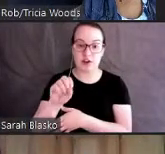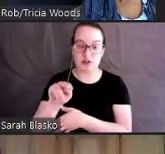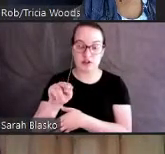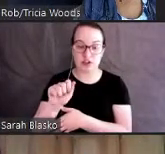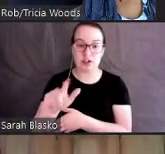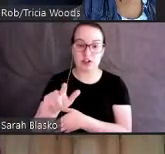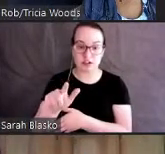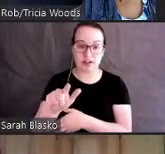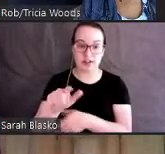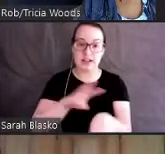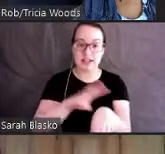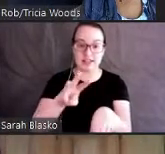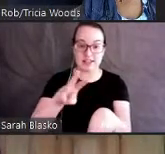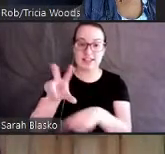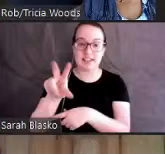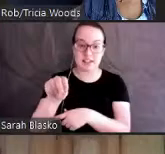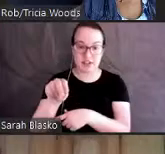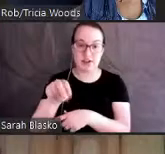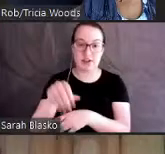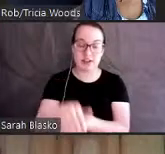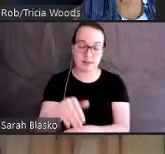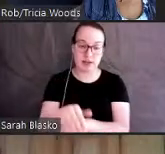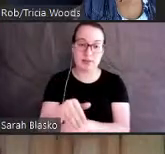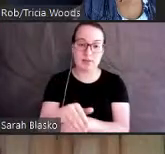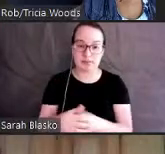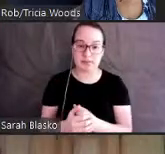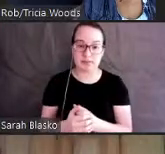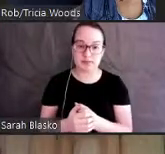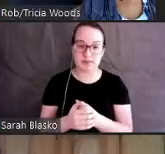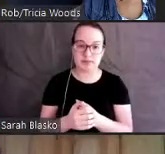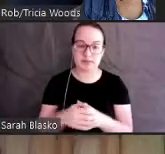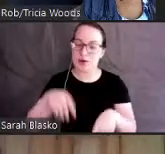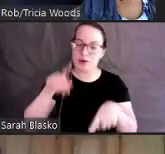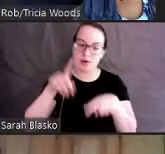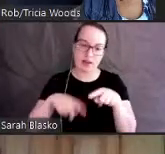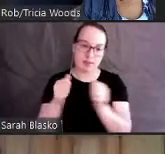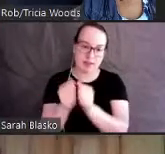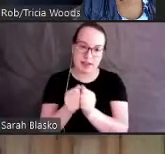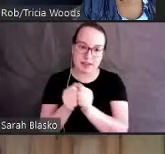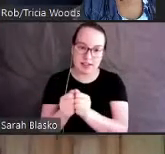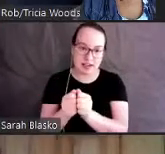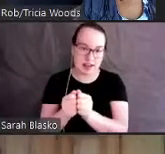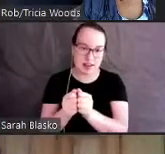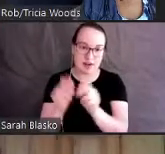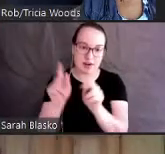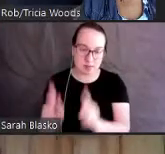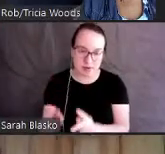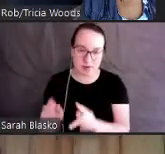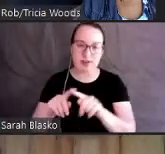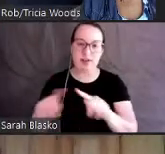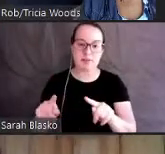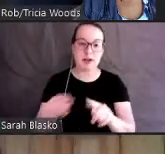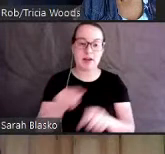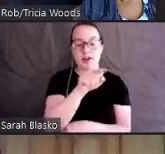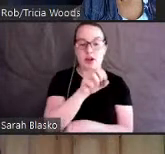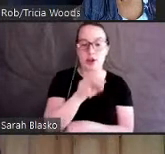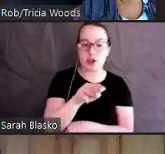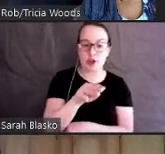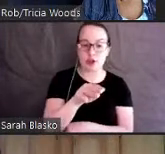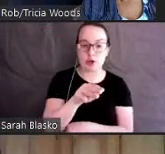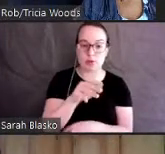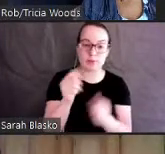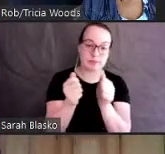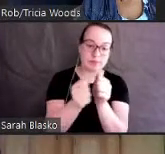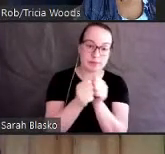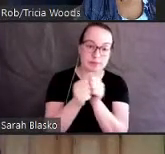p.m. Unfortunately, we can't gather in person, so we're going to be eating soup together online, back on Zoom. The link for that will be sent out